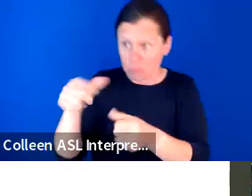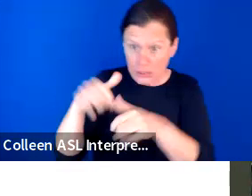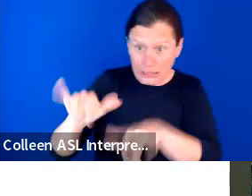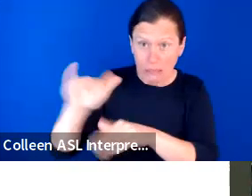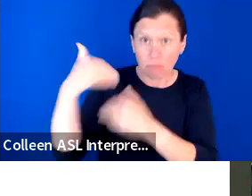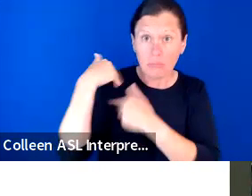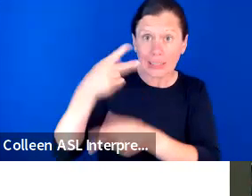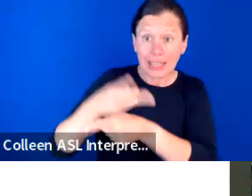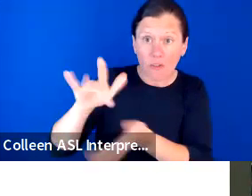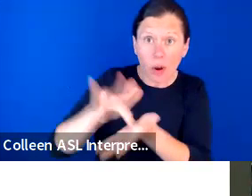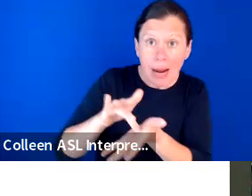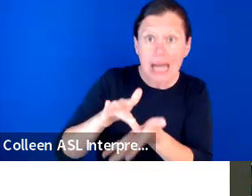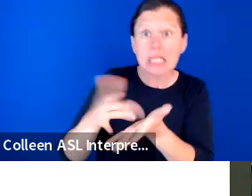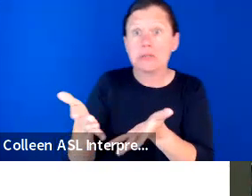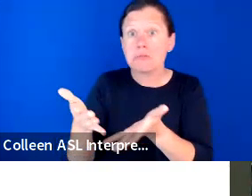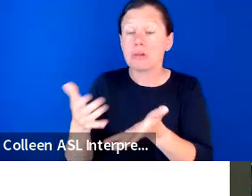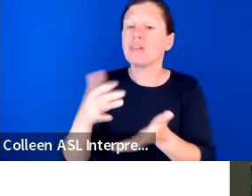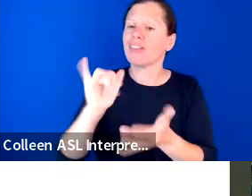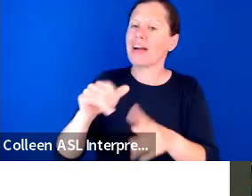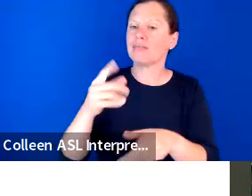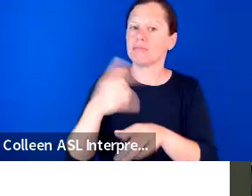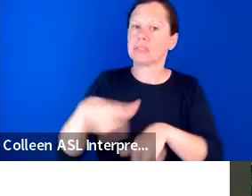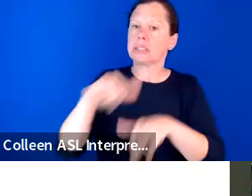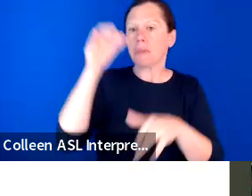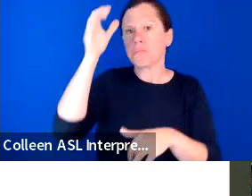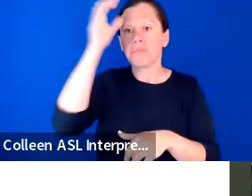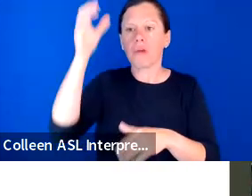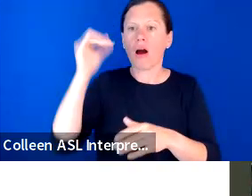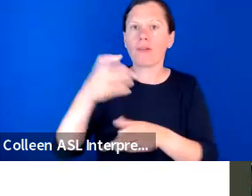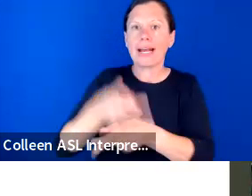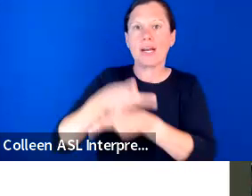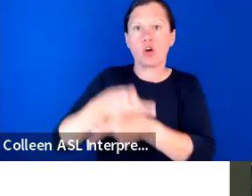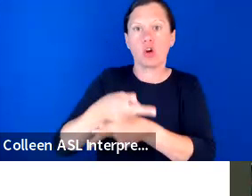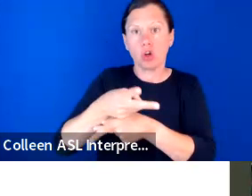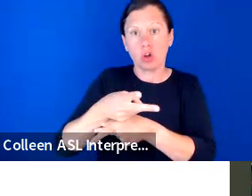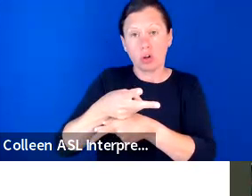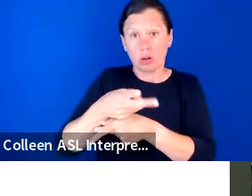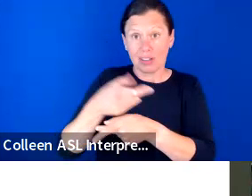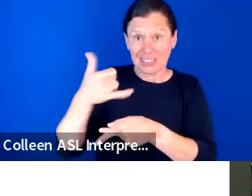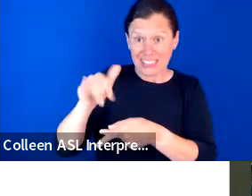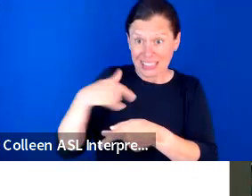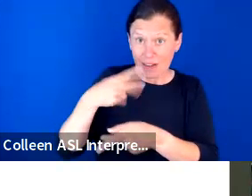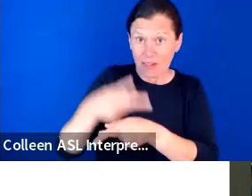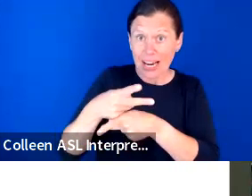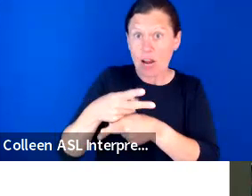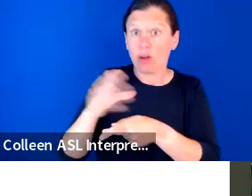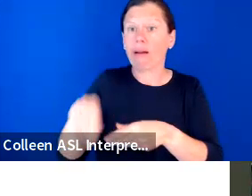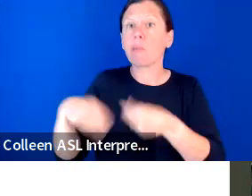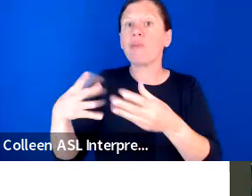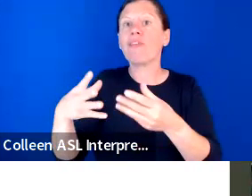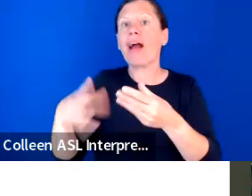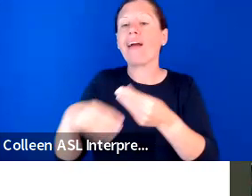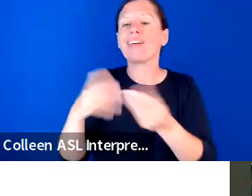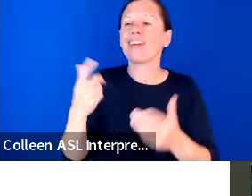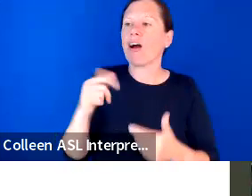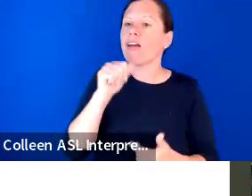care activities. In fact, the majority of this type of care is provided on an informal basis as unpaid care